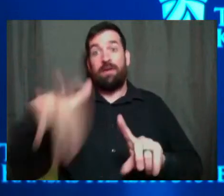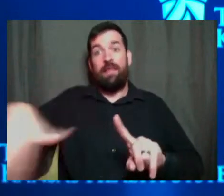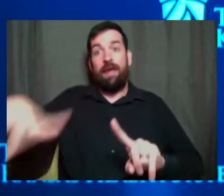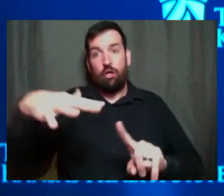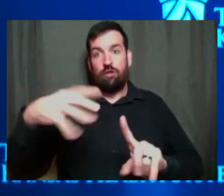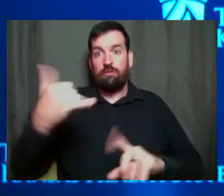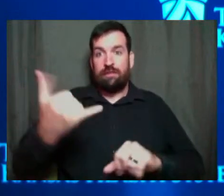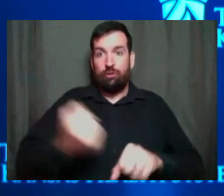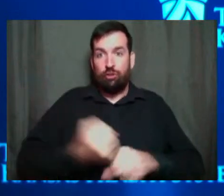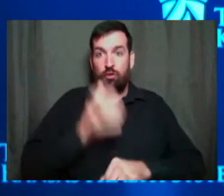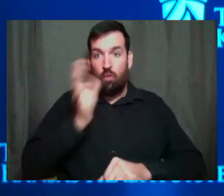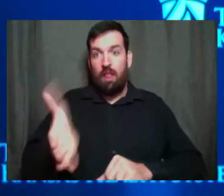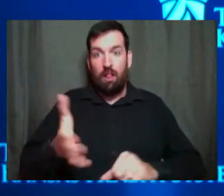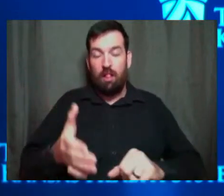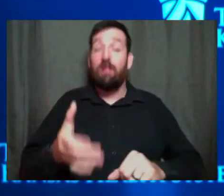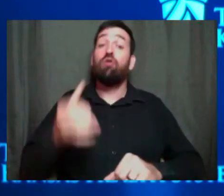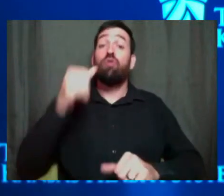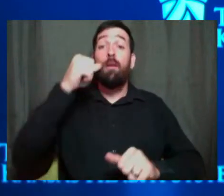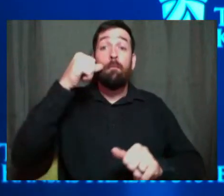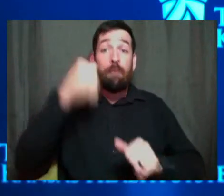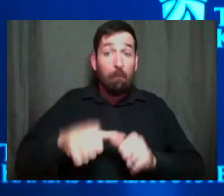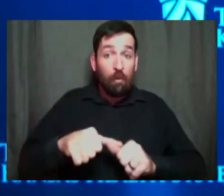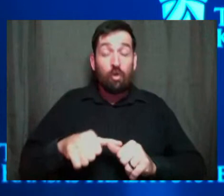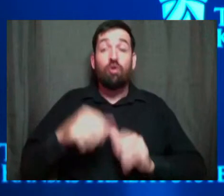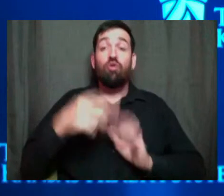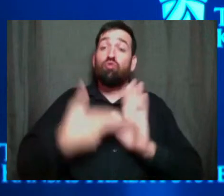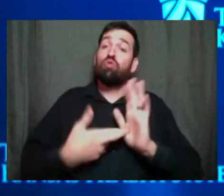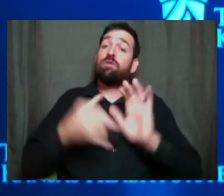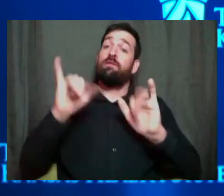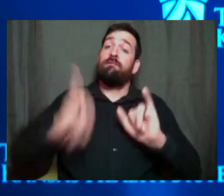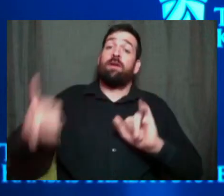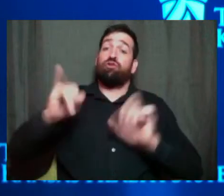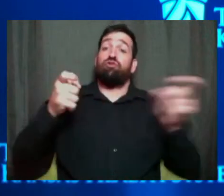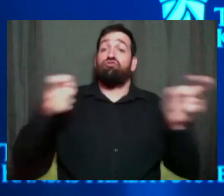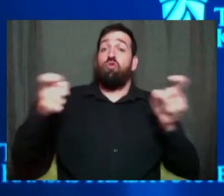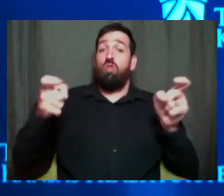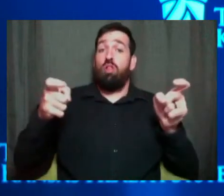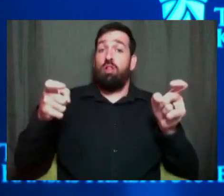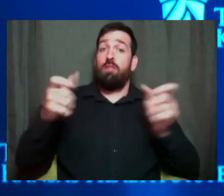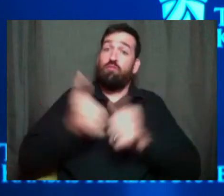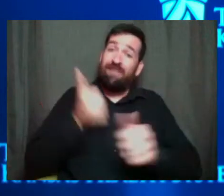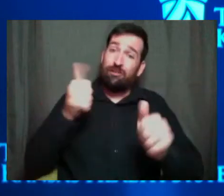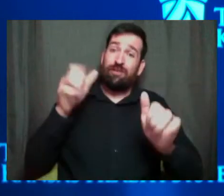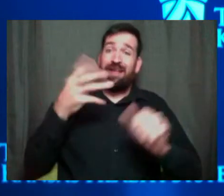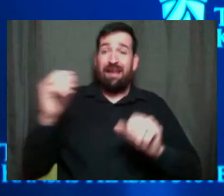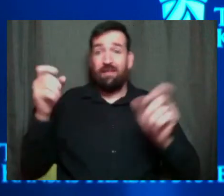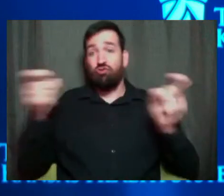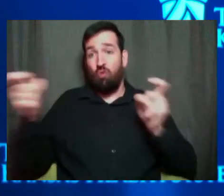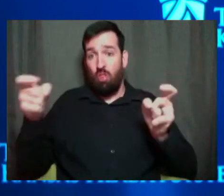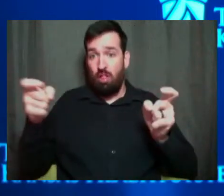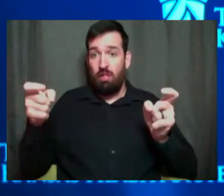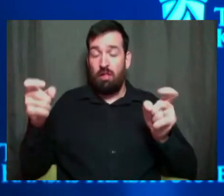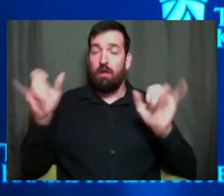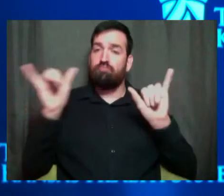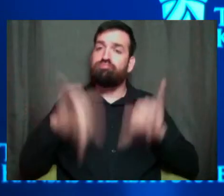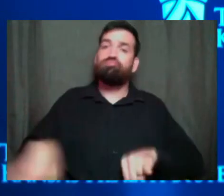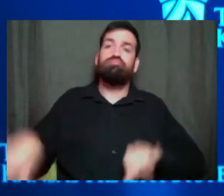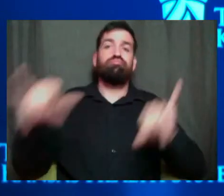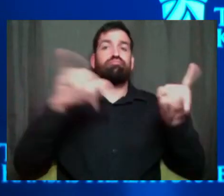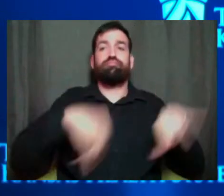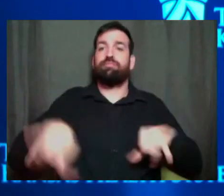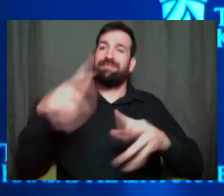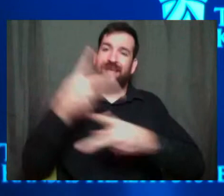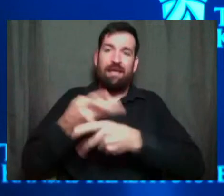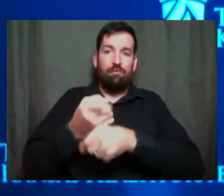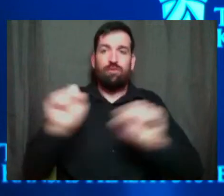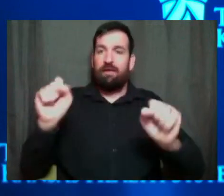of yourself. Remember that the rules of infection, prevention, and control travel with you and keep you safe wherever